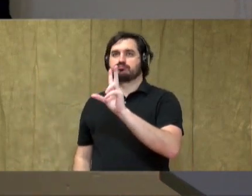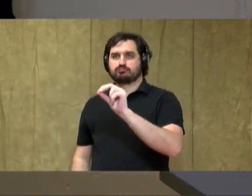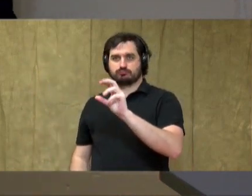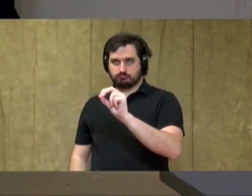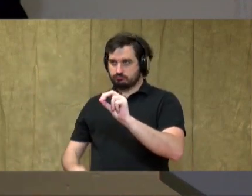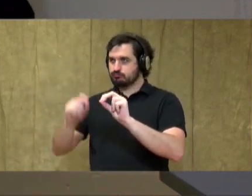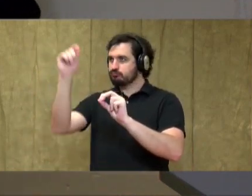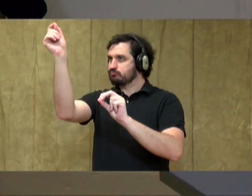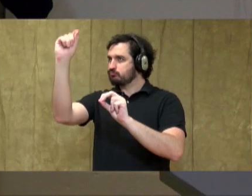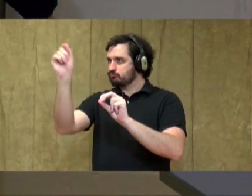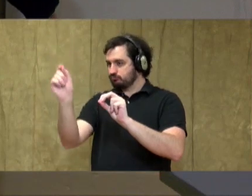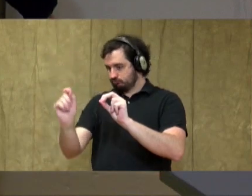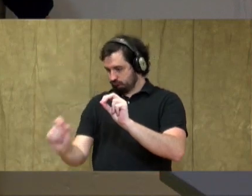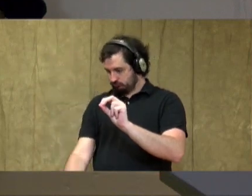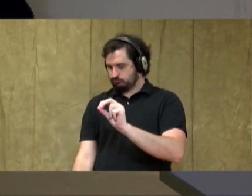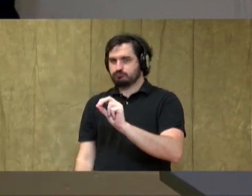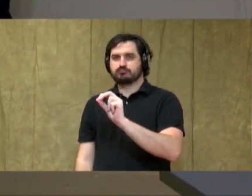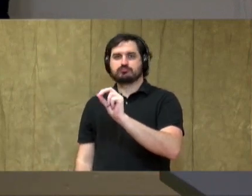30,